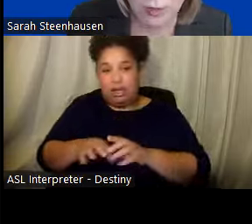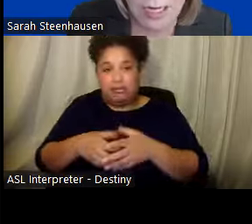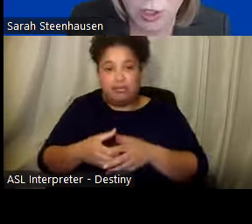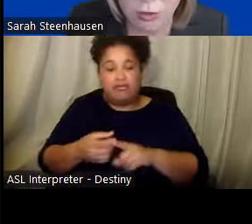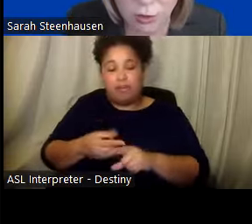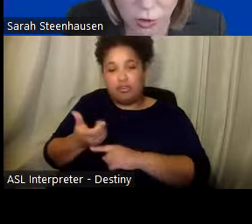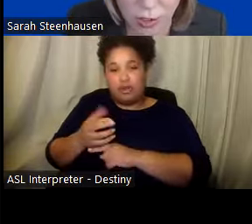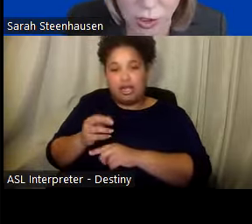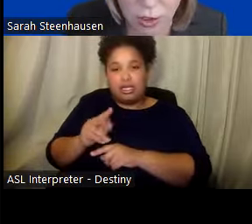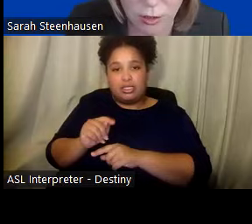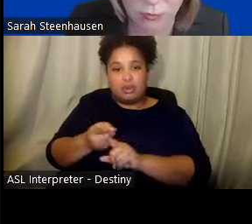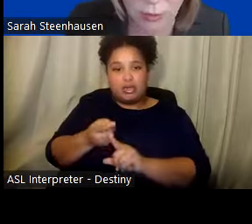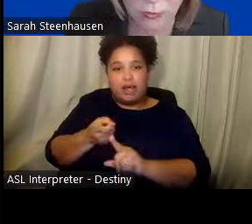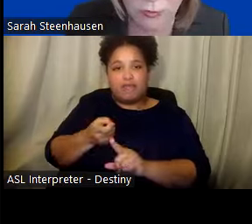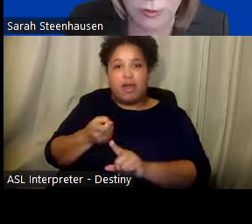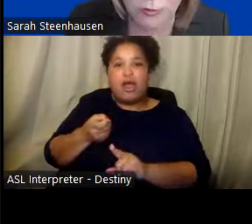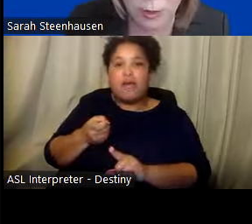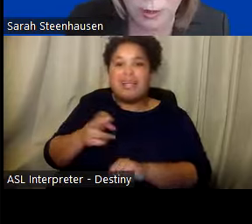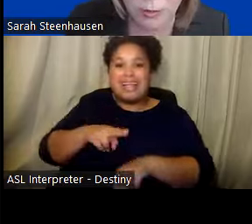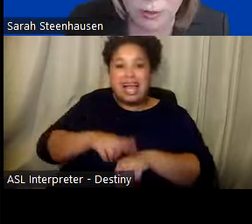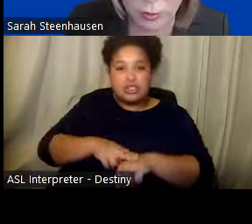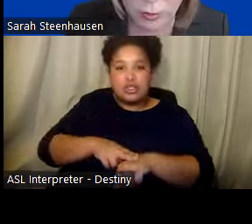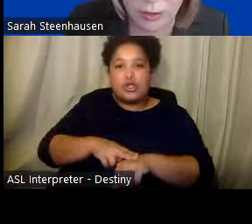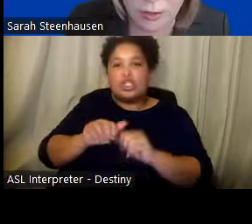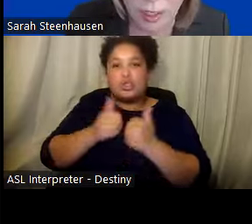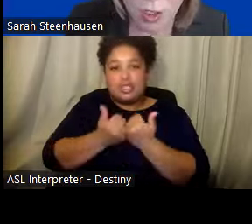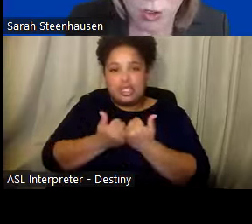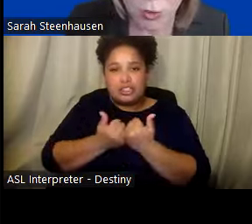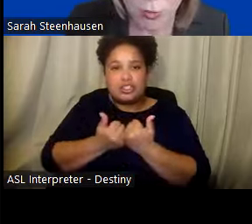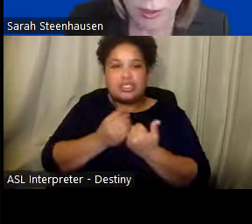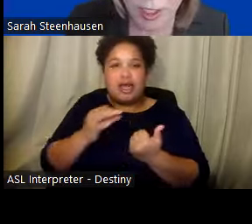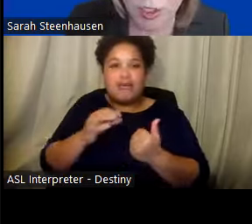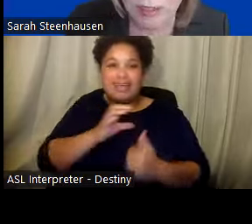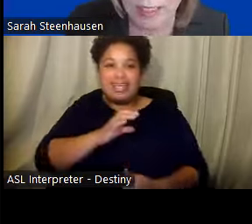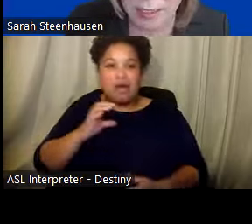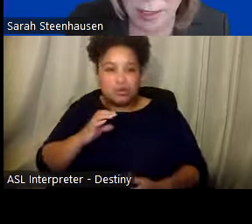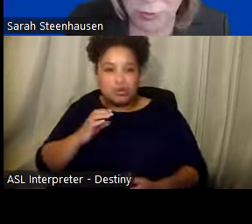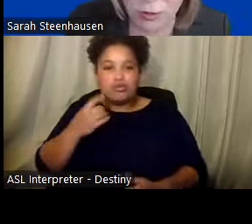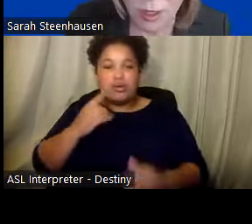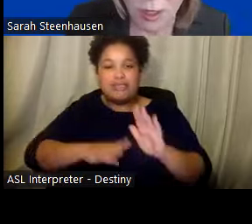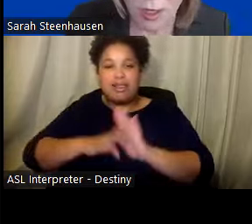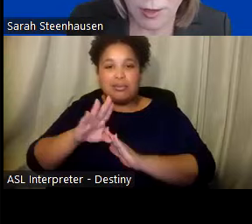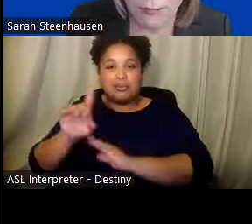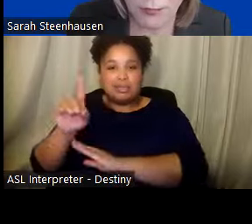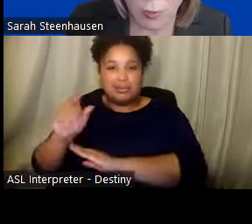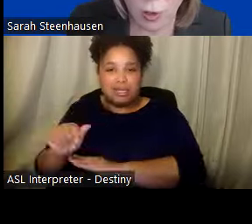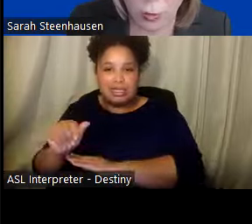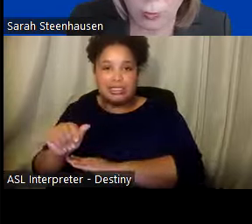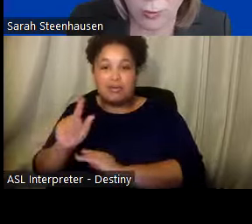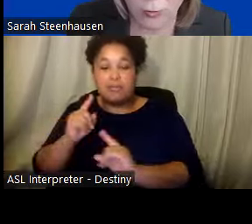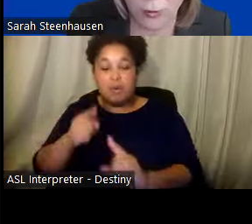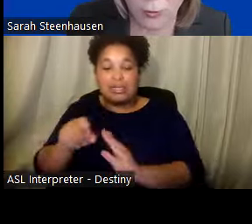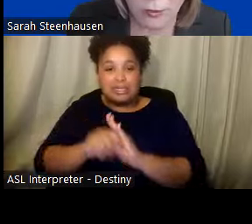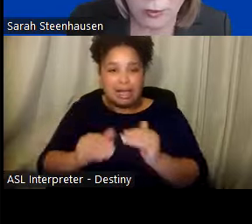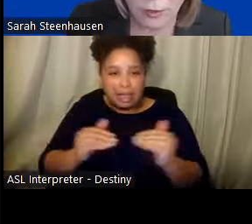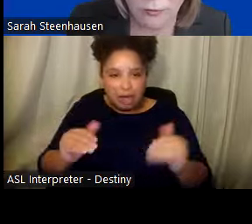received from the National Association of Councils on Developmental Disabilities to engage in a state level work group